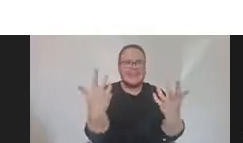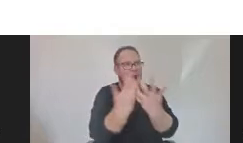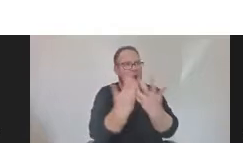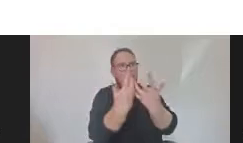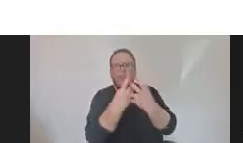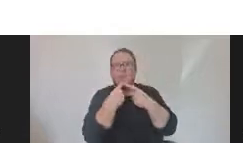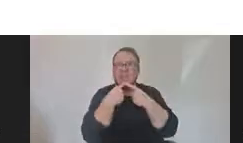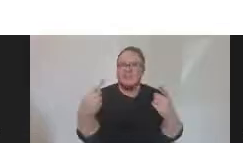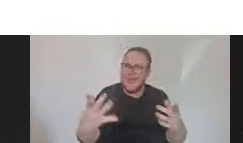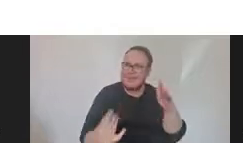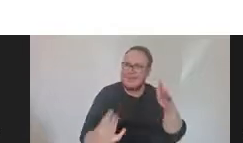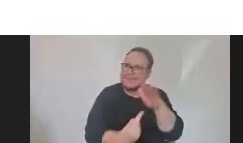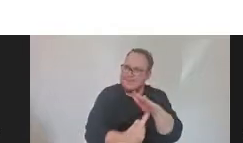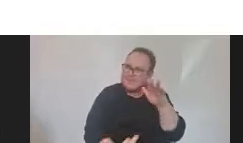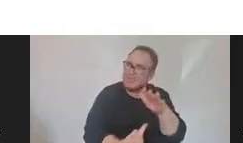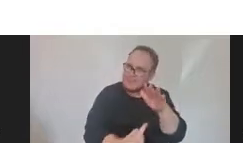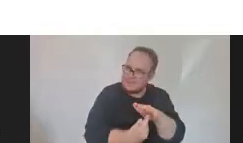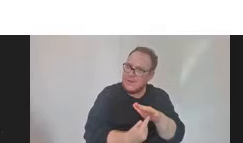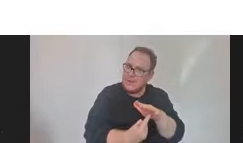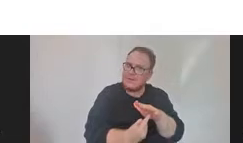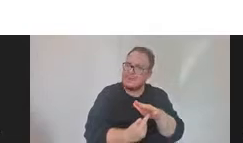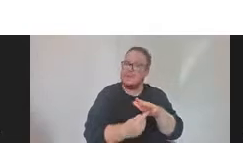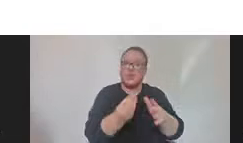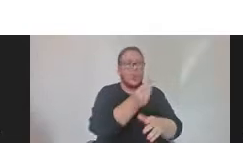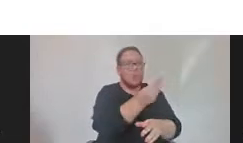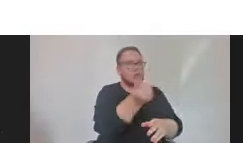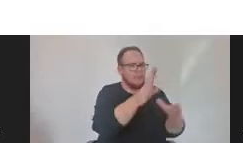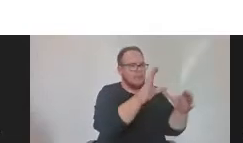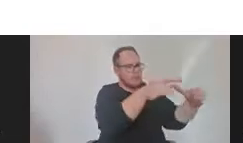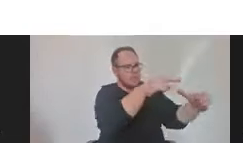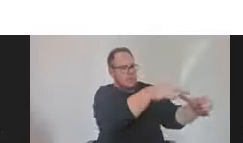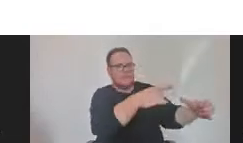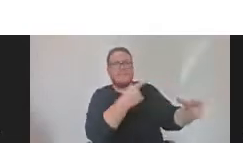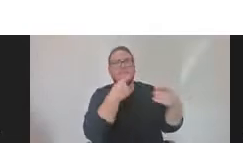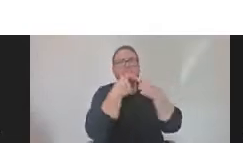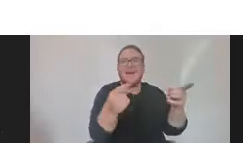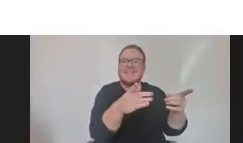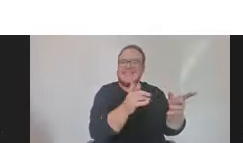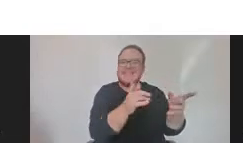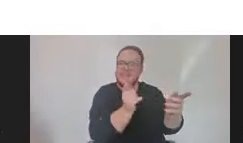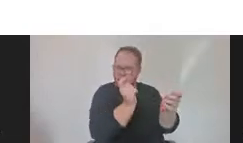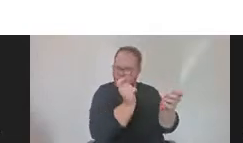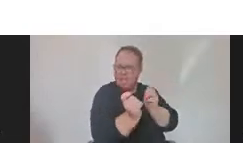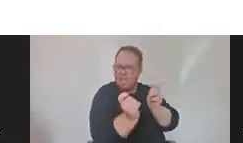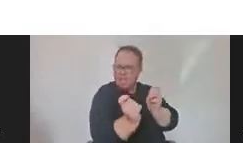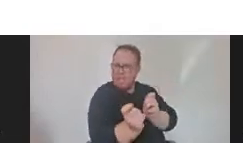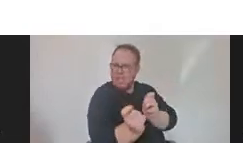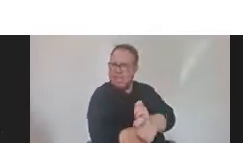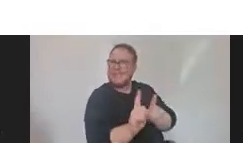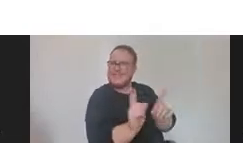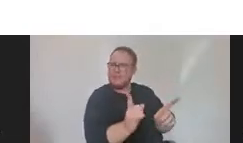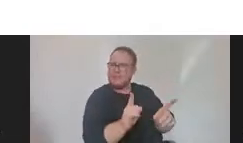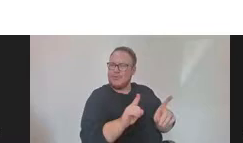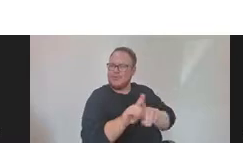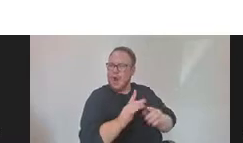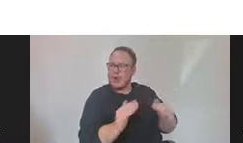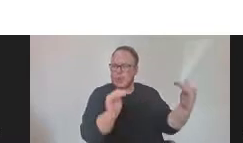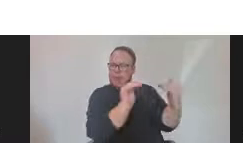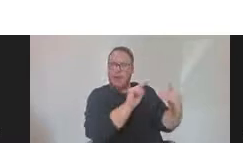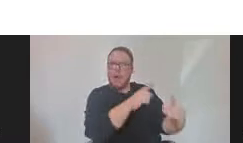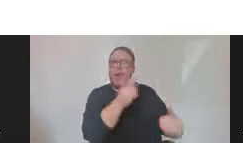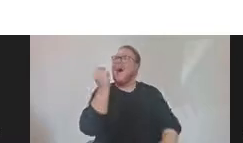certain groups of people will need to hear a slightly different message. It might be subtly different, but it does need to be different. We also